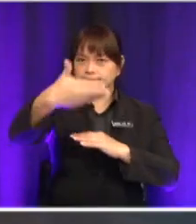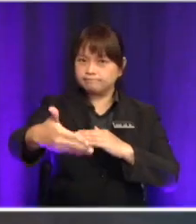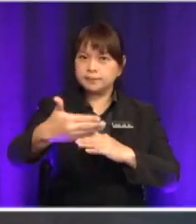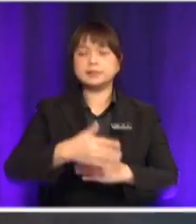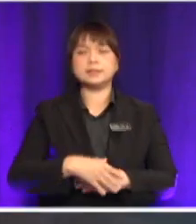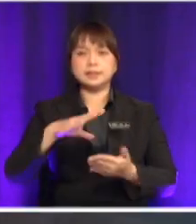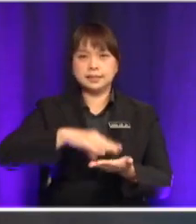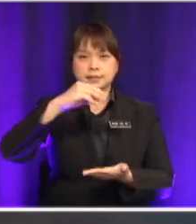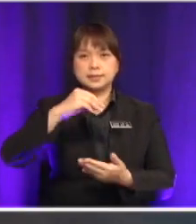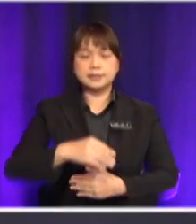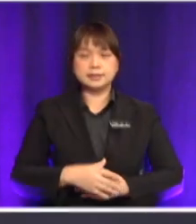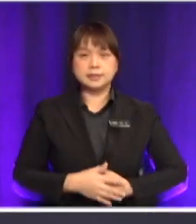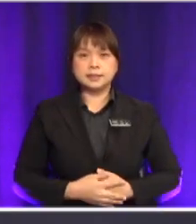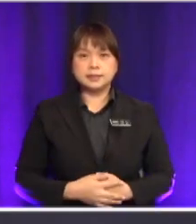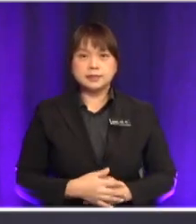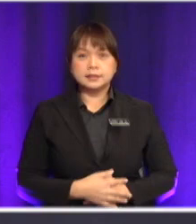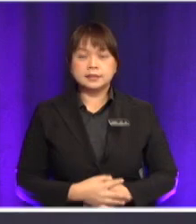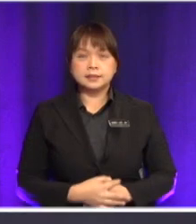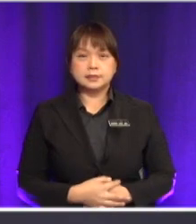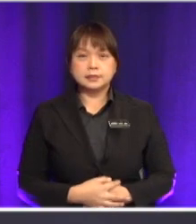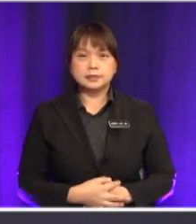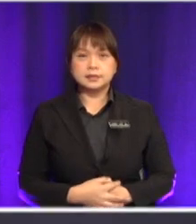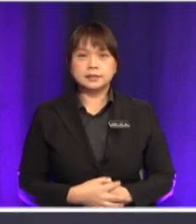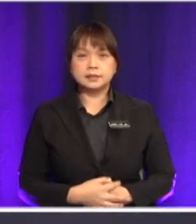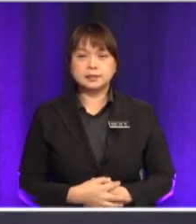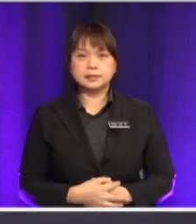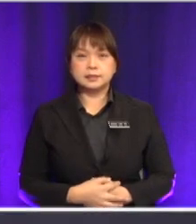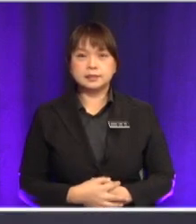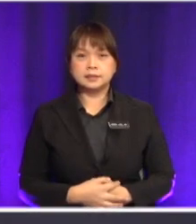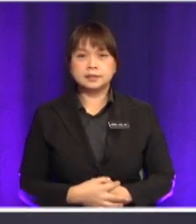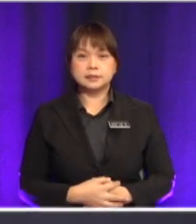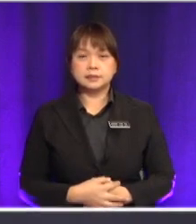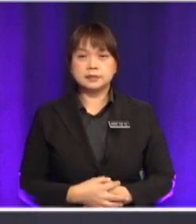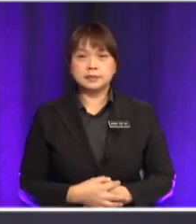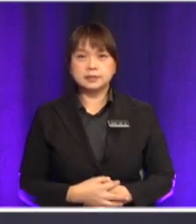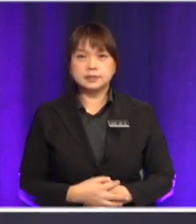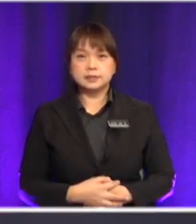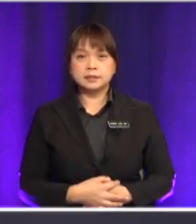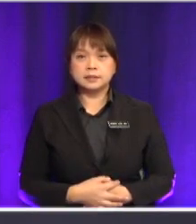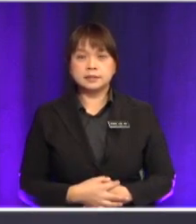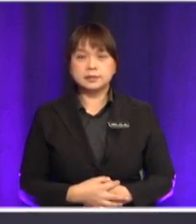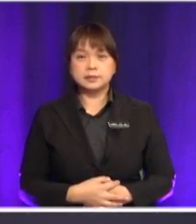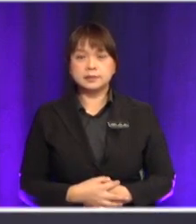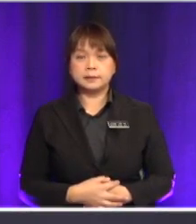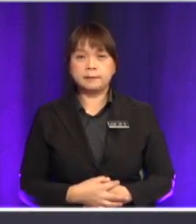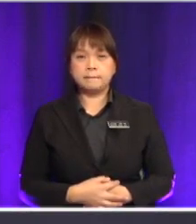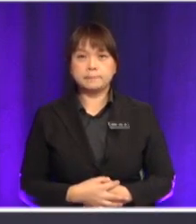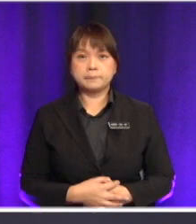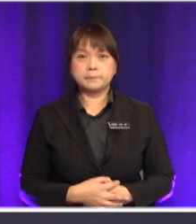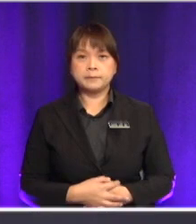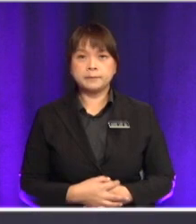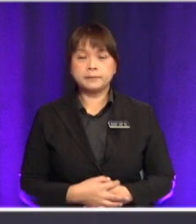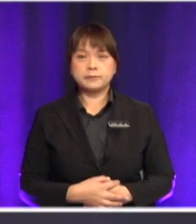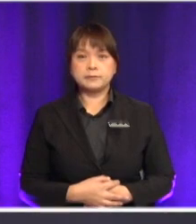remain. Yes. But in the meantime, perhaps when you talk about robotic fish, on the cover of the textbook, we also have what you said,